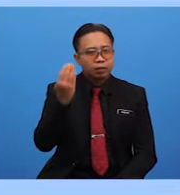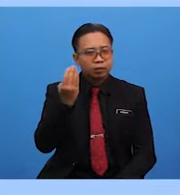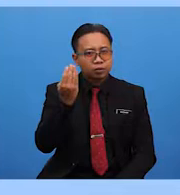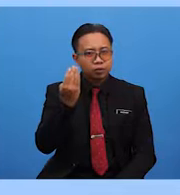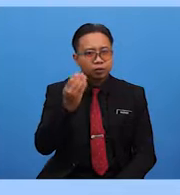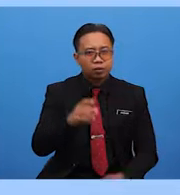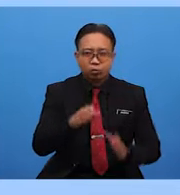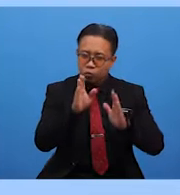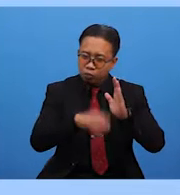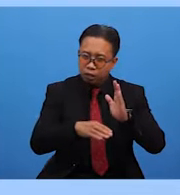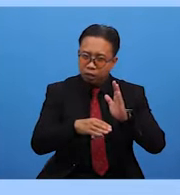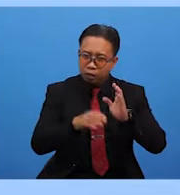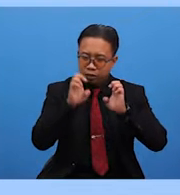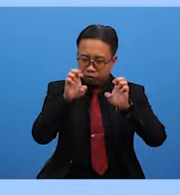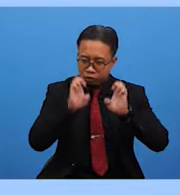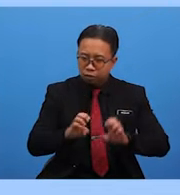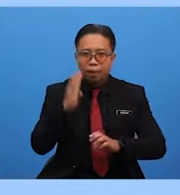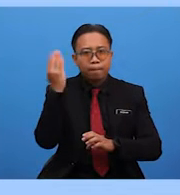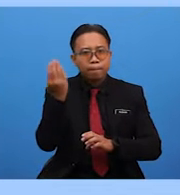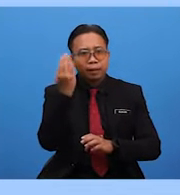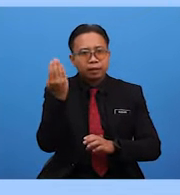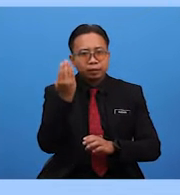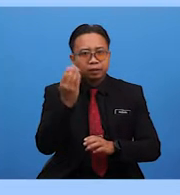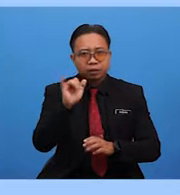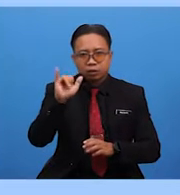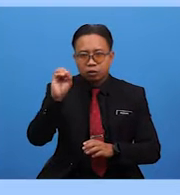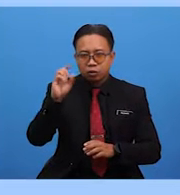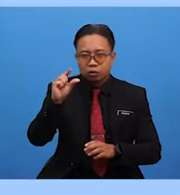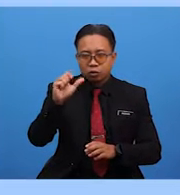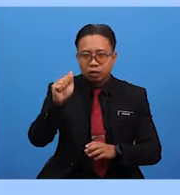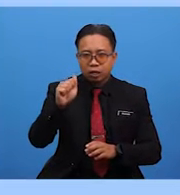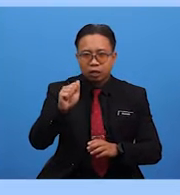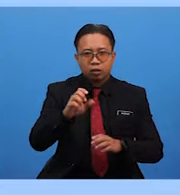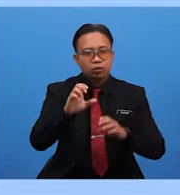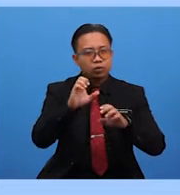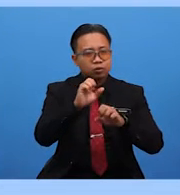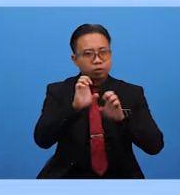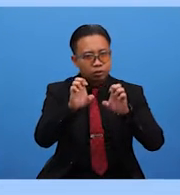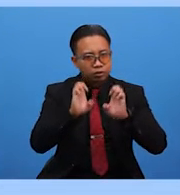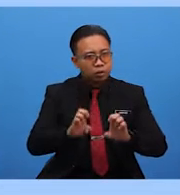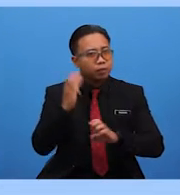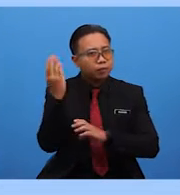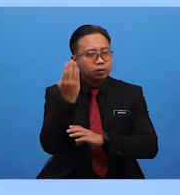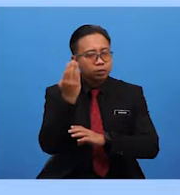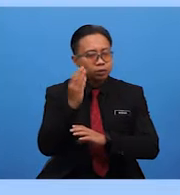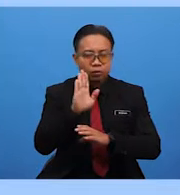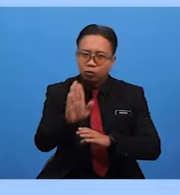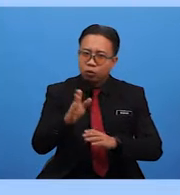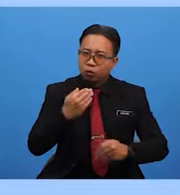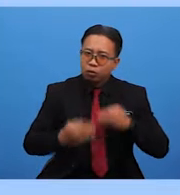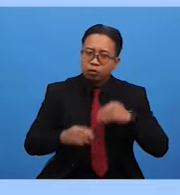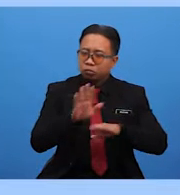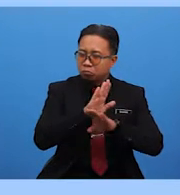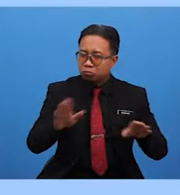beginner, try a less vigorous exercise like yoga or stretching so that your body is not shocked